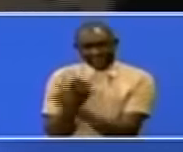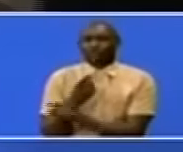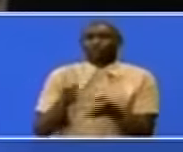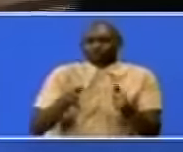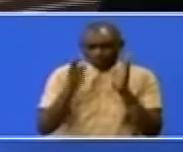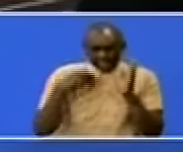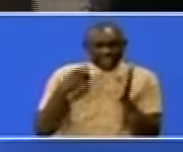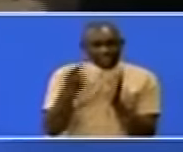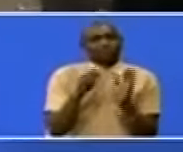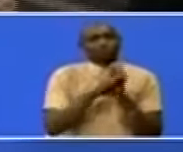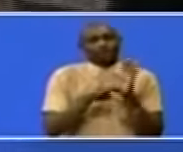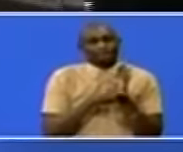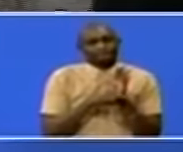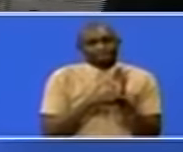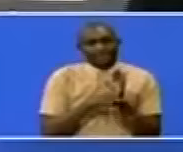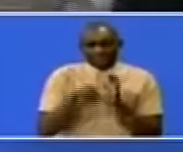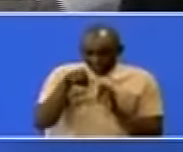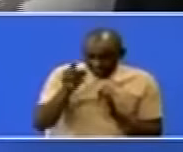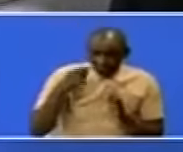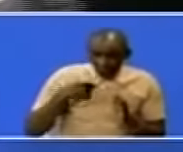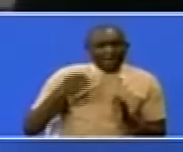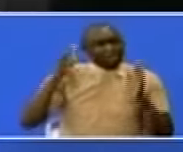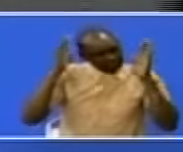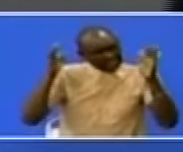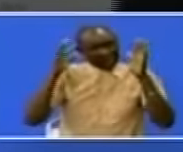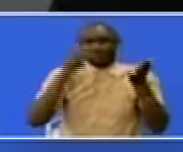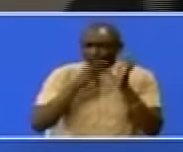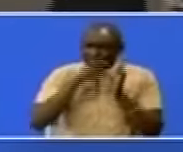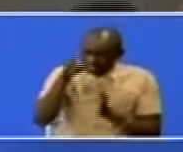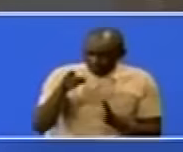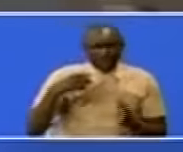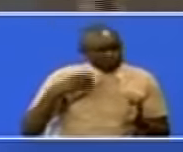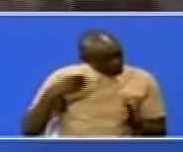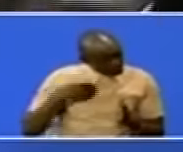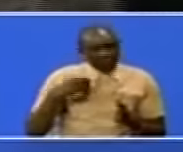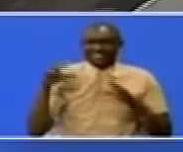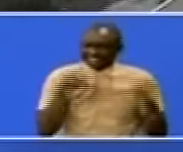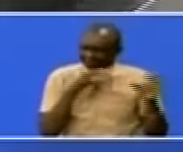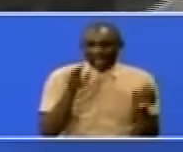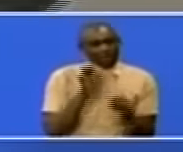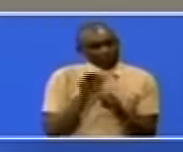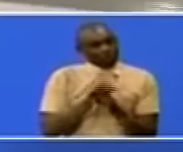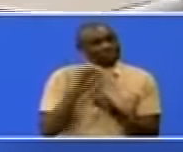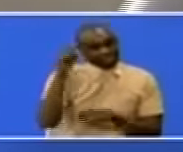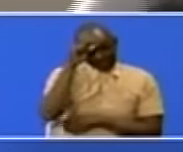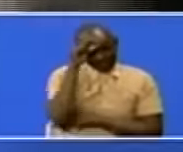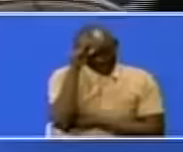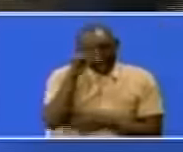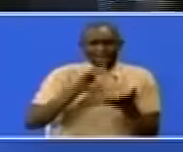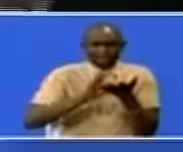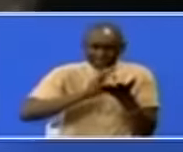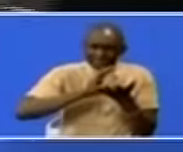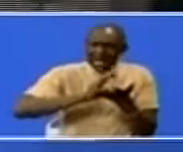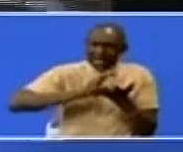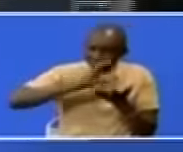energy program. The question of funding the mega projects has been a major headache for the national government as budgetary allocation